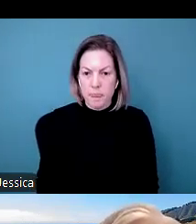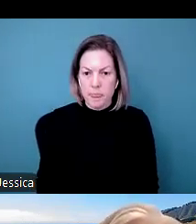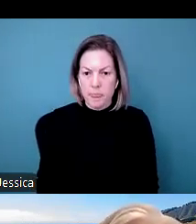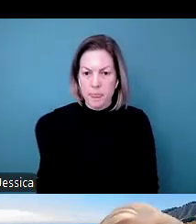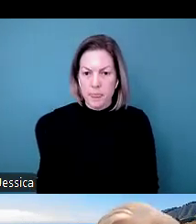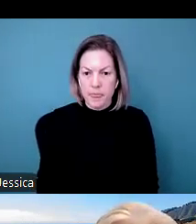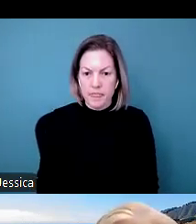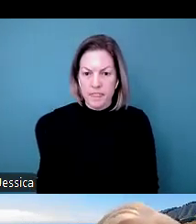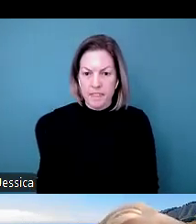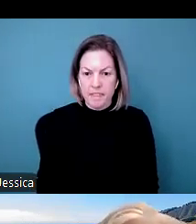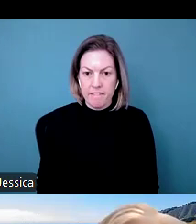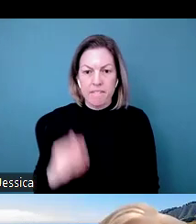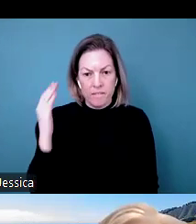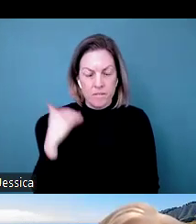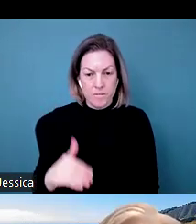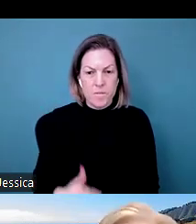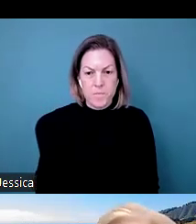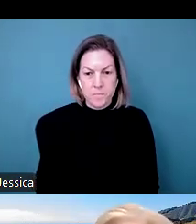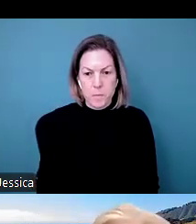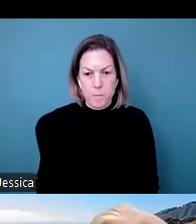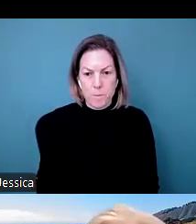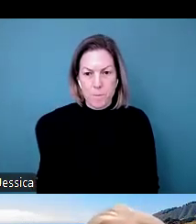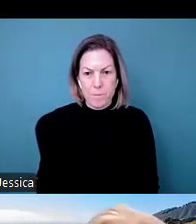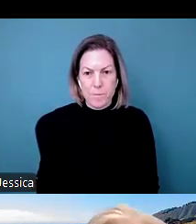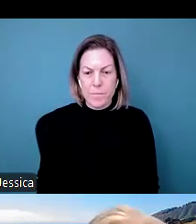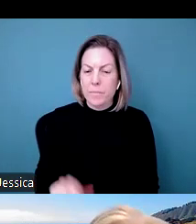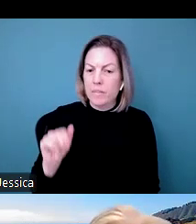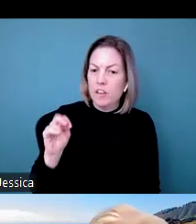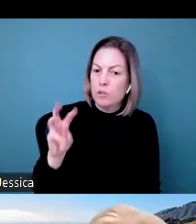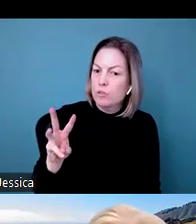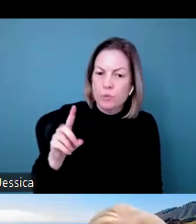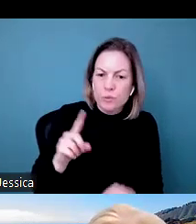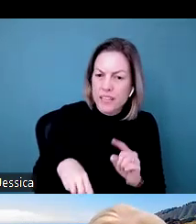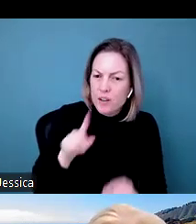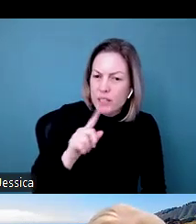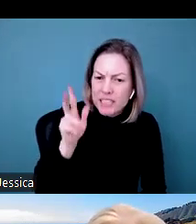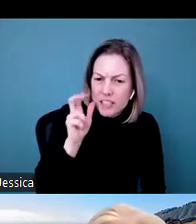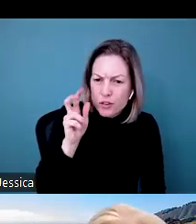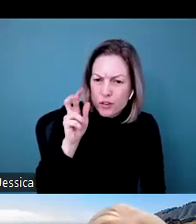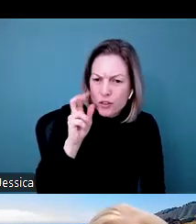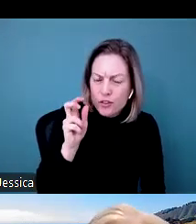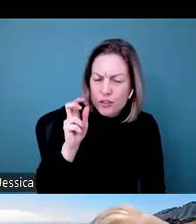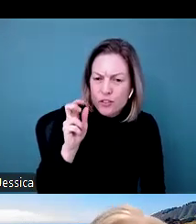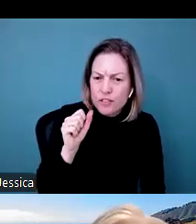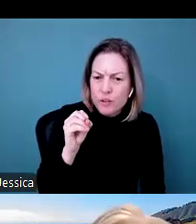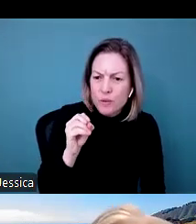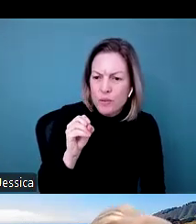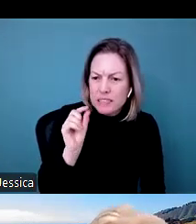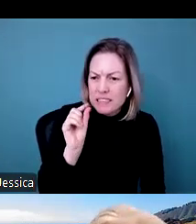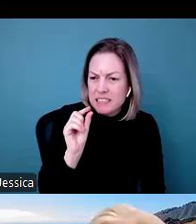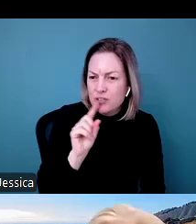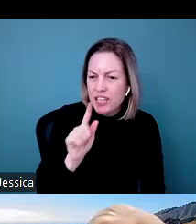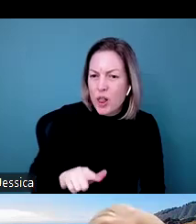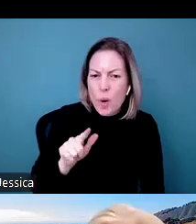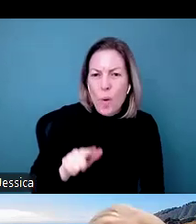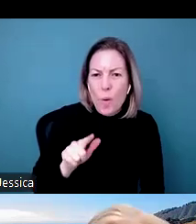You can move to the next slide. So Andrew, we could barely hear you. So whatever, I don't